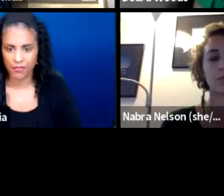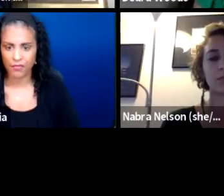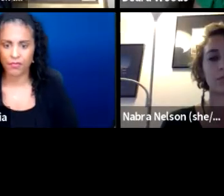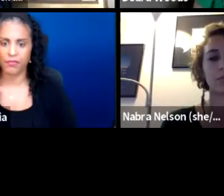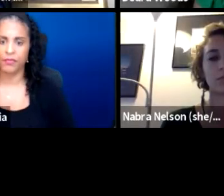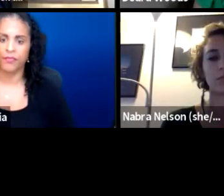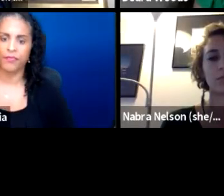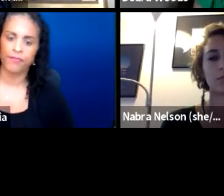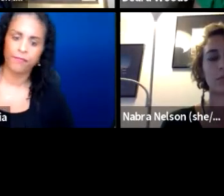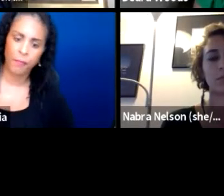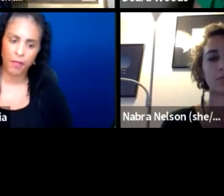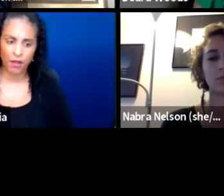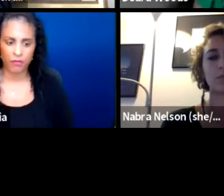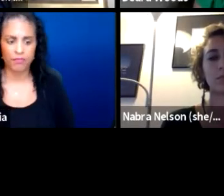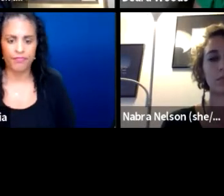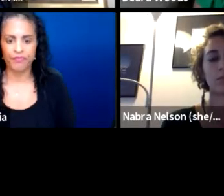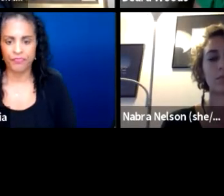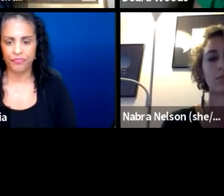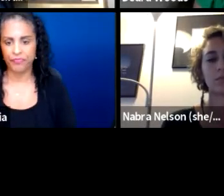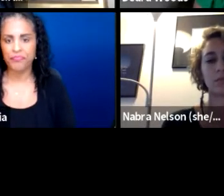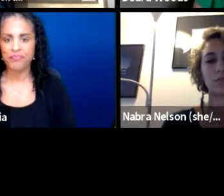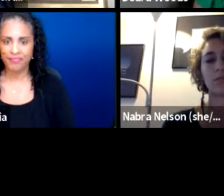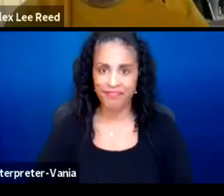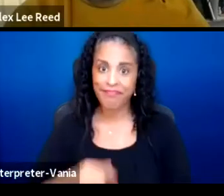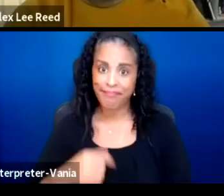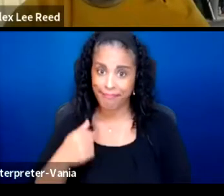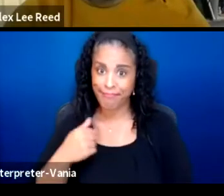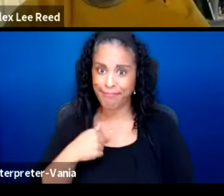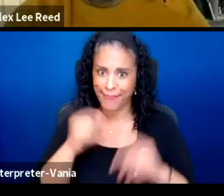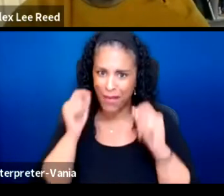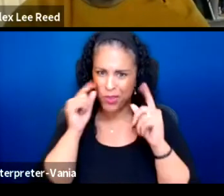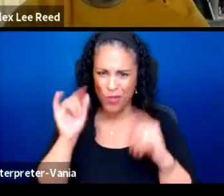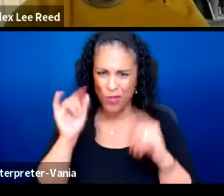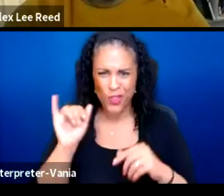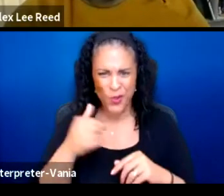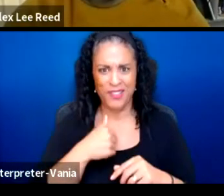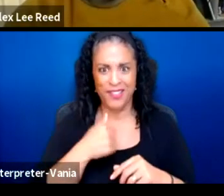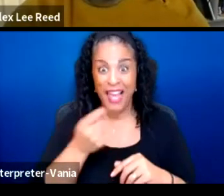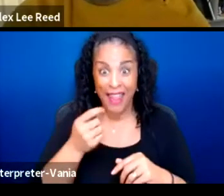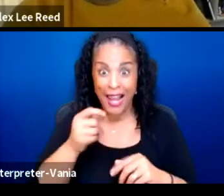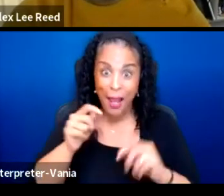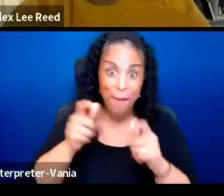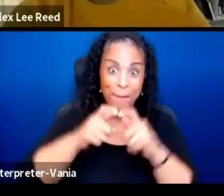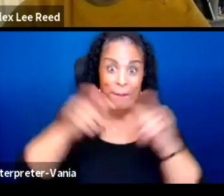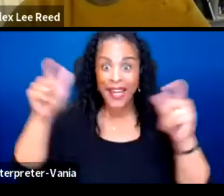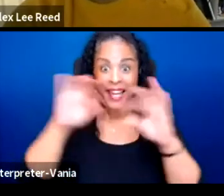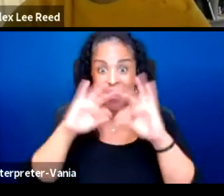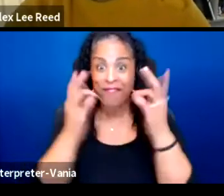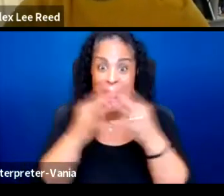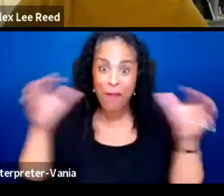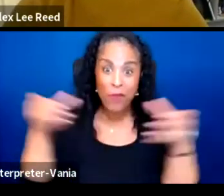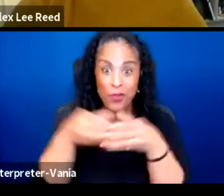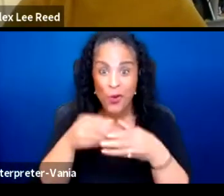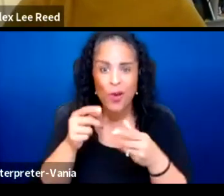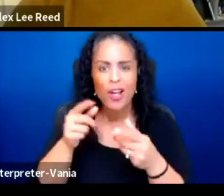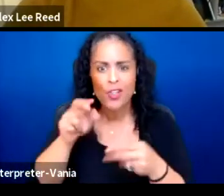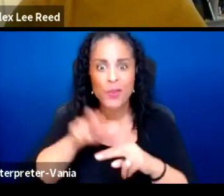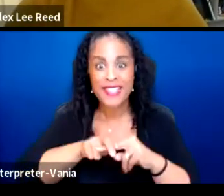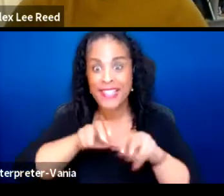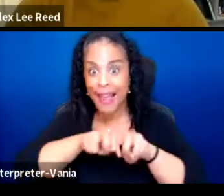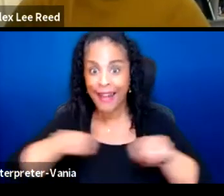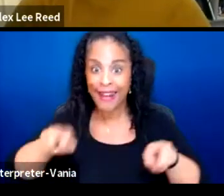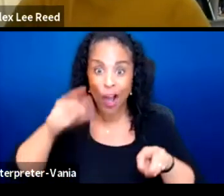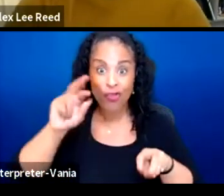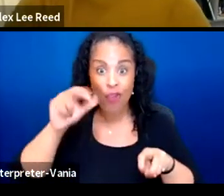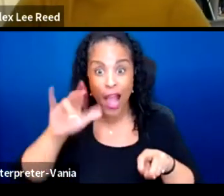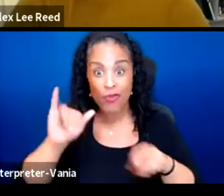Yeah, I get that. I'm surprised too. Or it becomes a big family reunion. And we'd be sitting at the Gregory Awards all together,